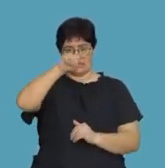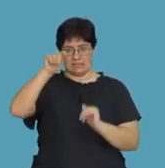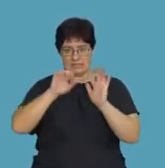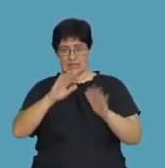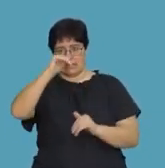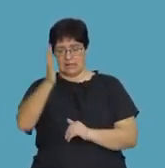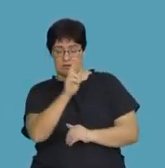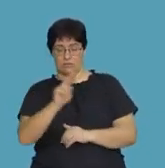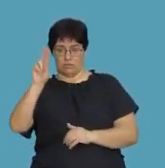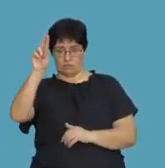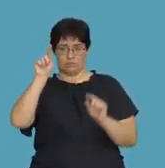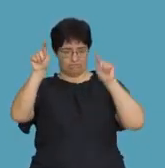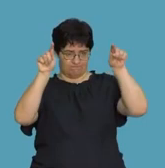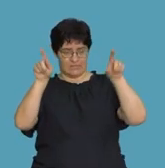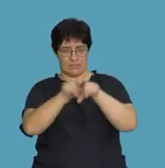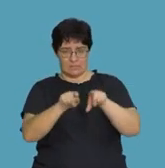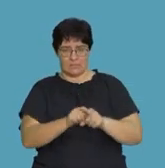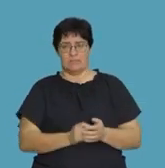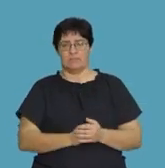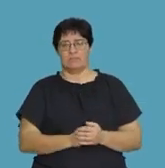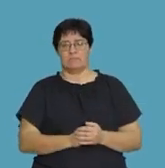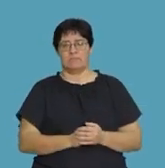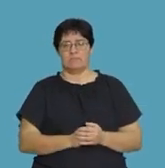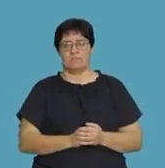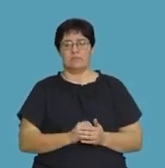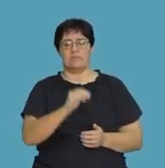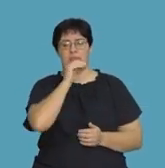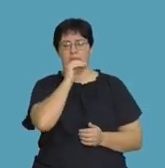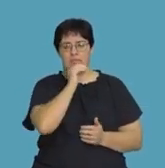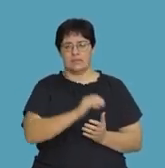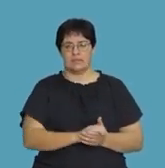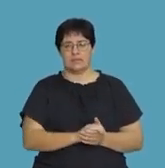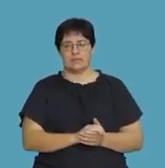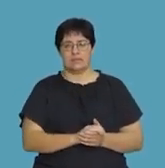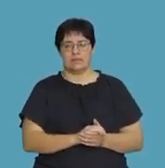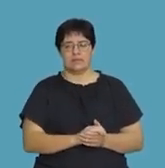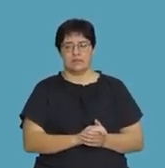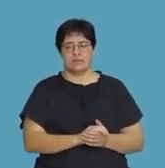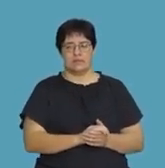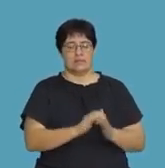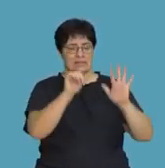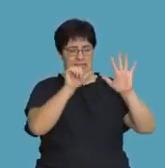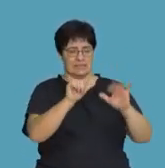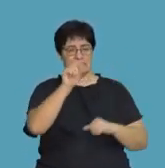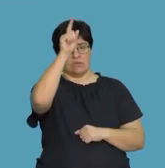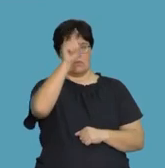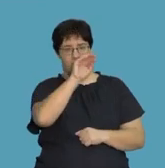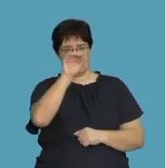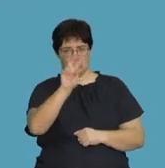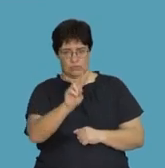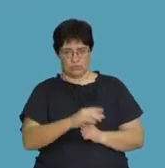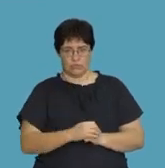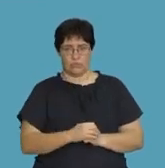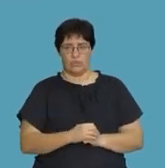2 outside there as well. So this will be the same as 6 to the exponent of 1 over